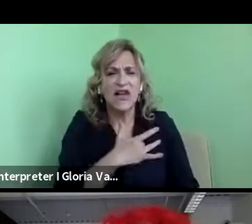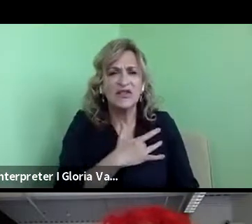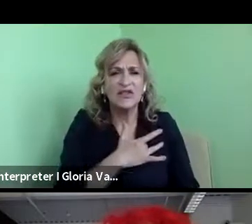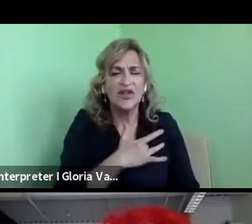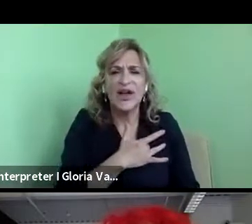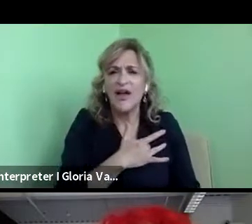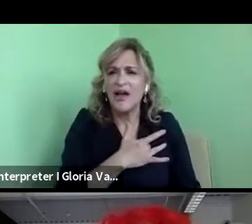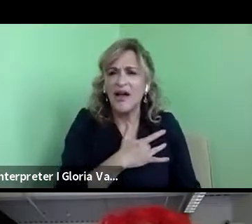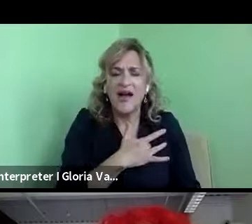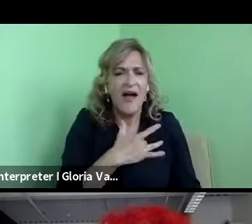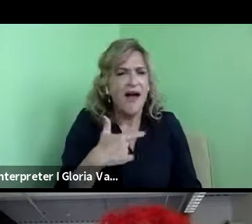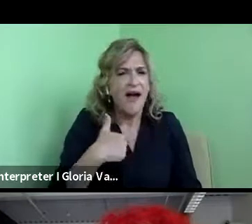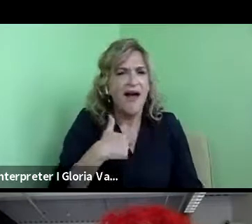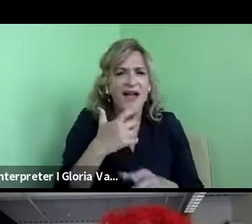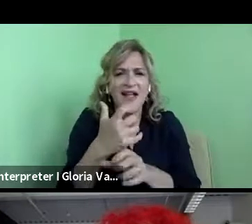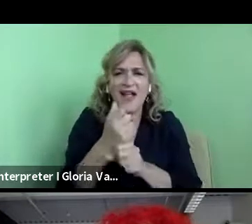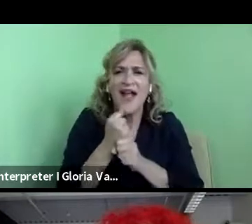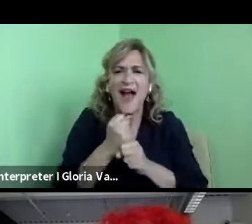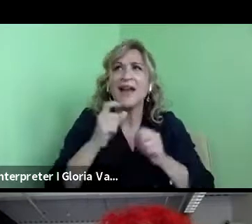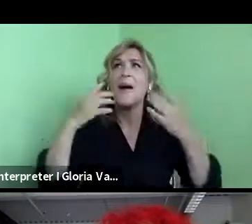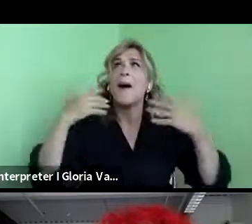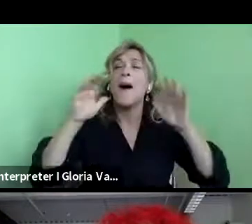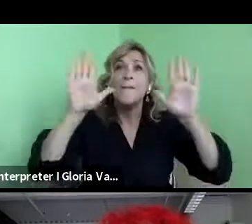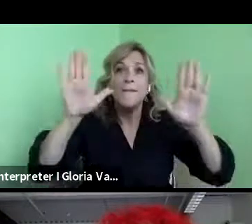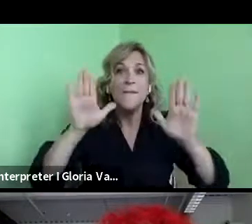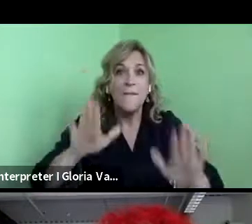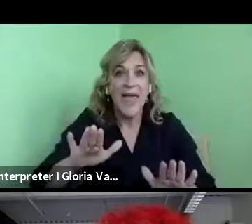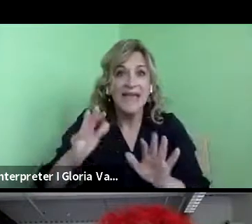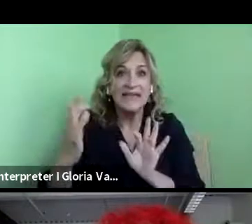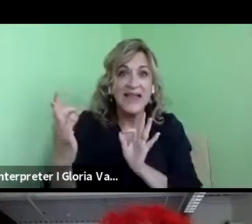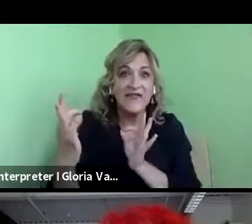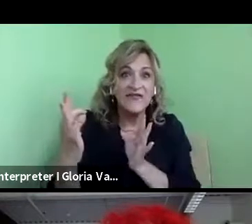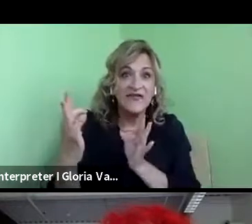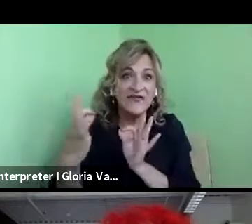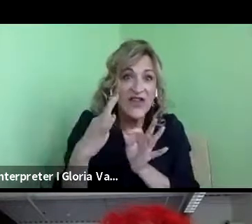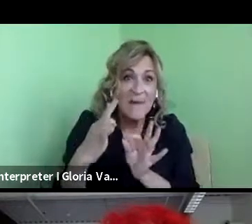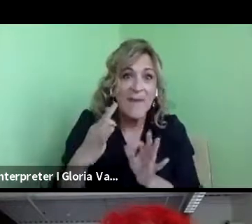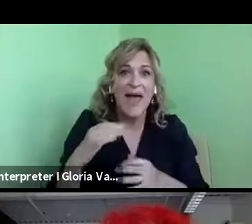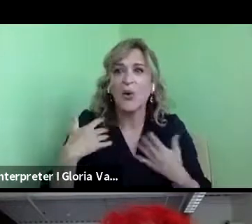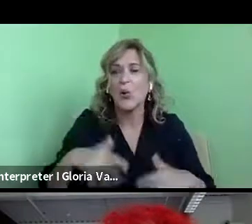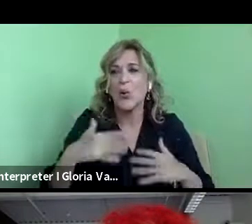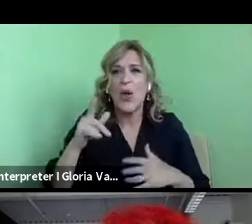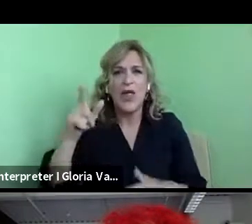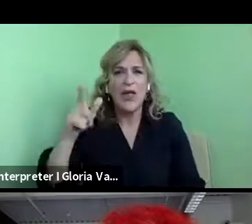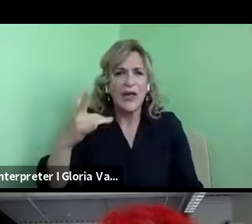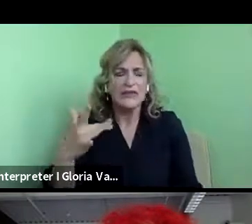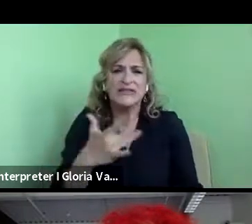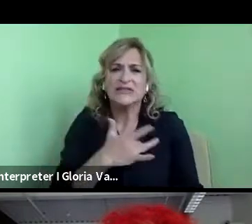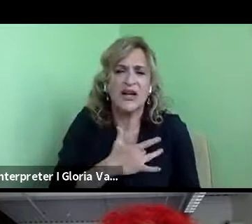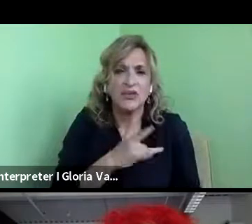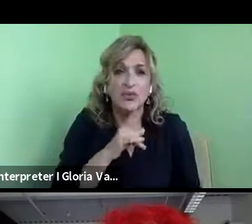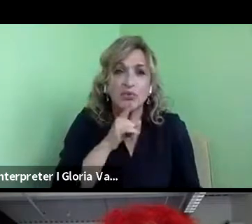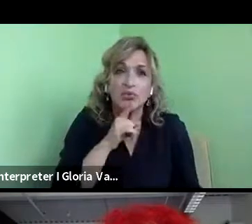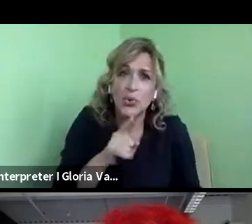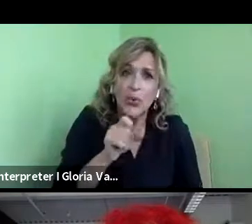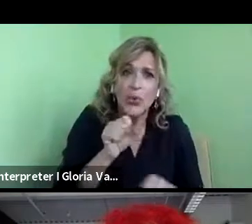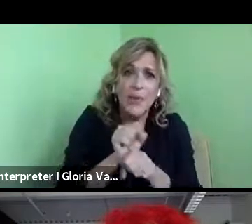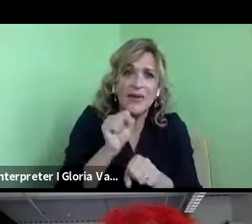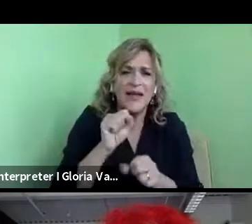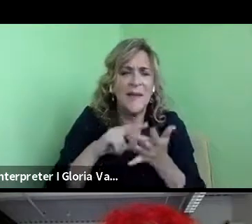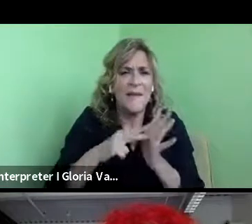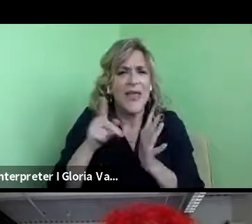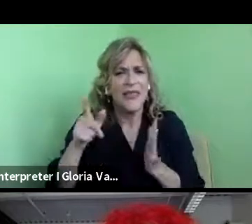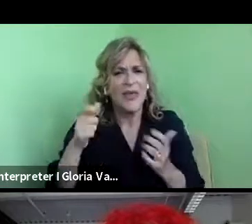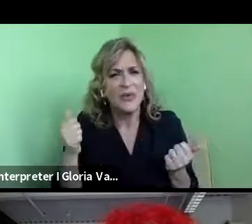I got such amazing feedback. I mean, they were literally touched. They were kind of scared before. This